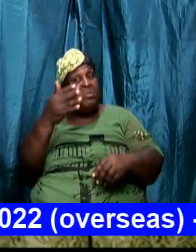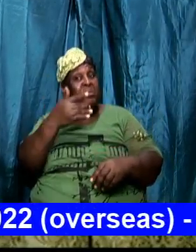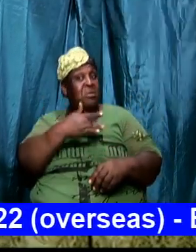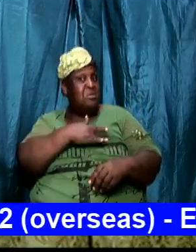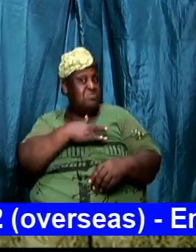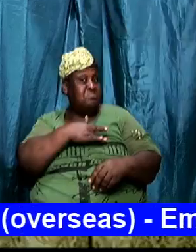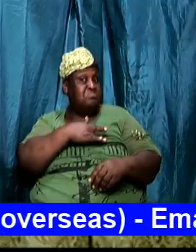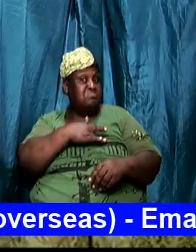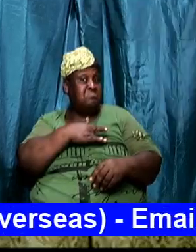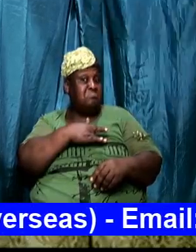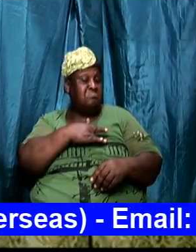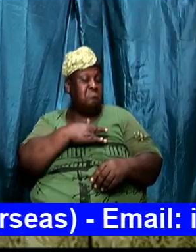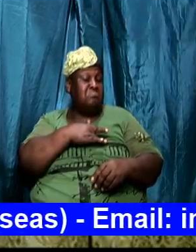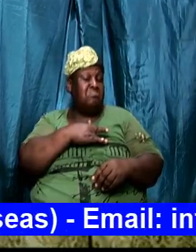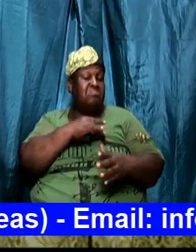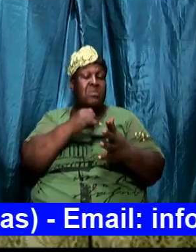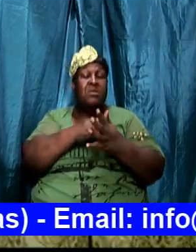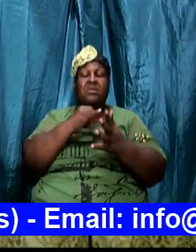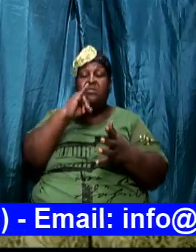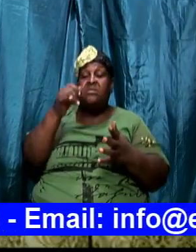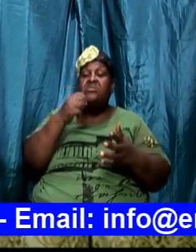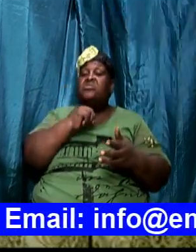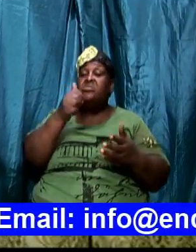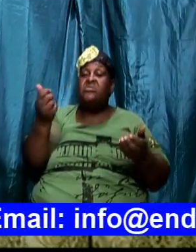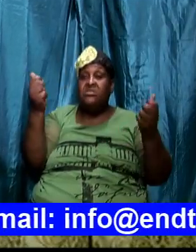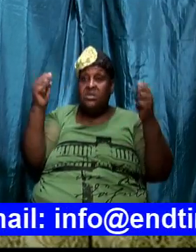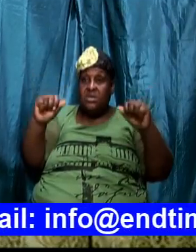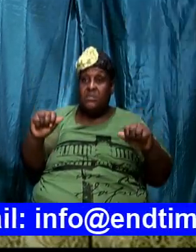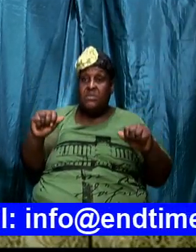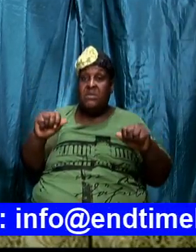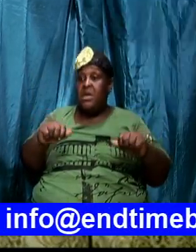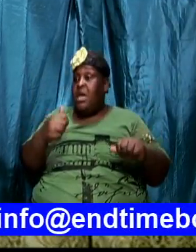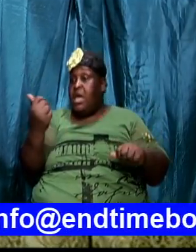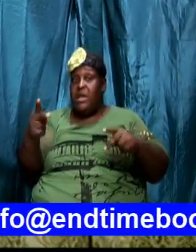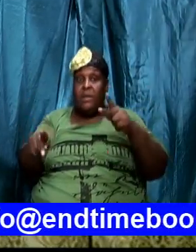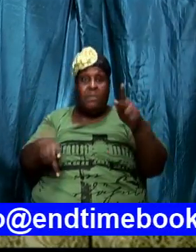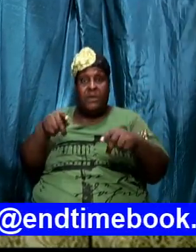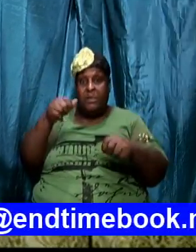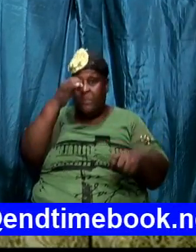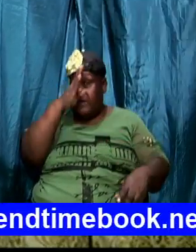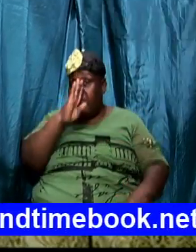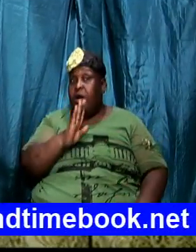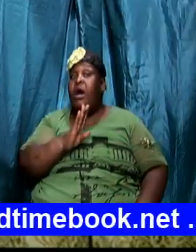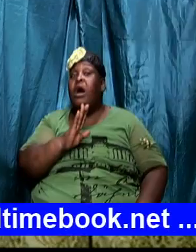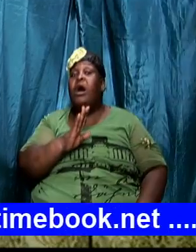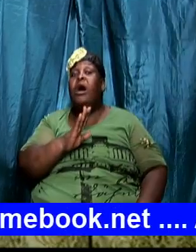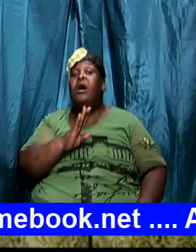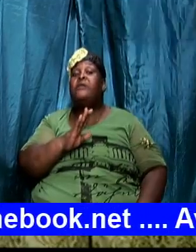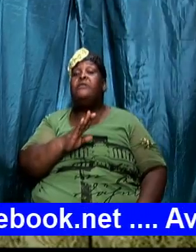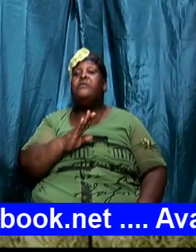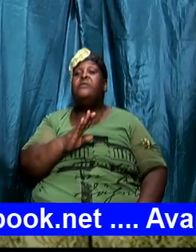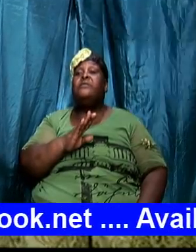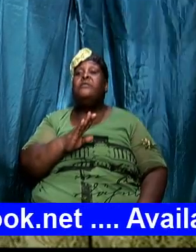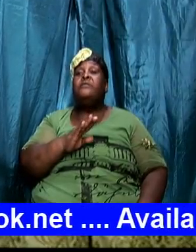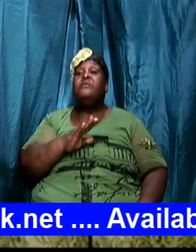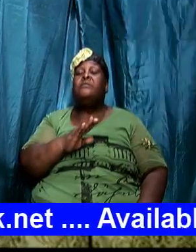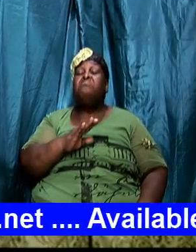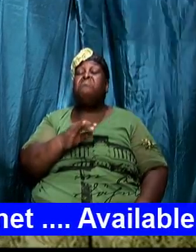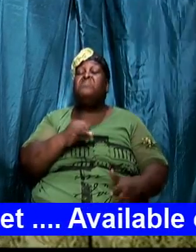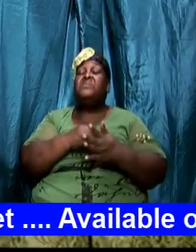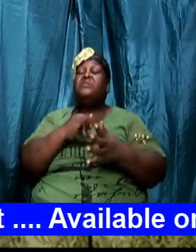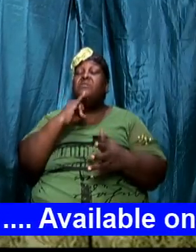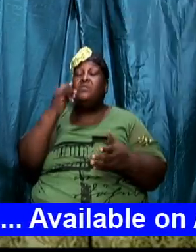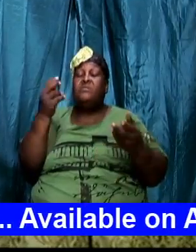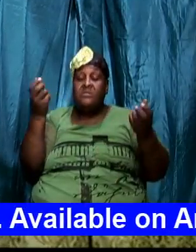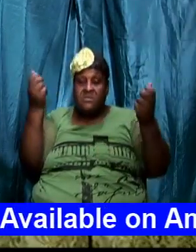impossible for any saint of God, I still use the word saint because we were born again, it is impossible